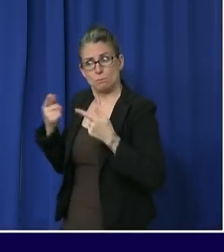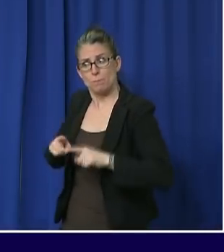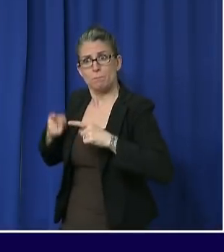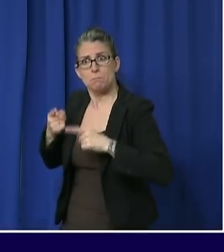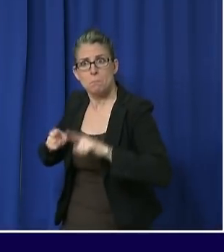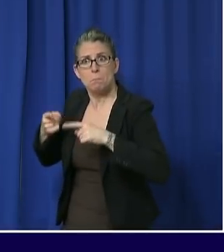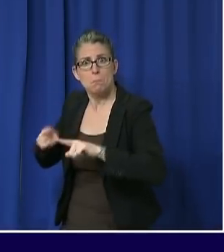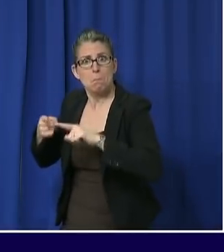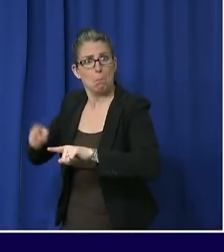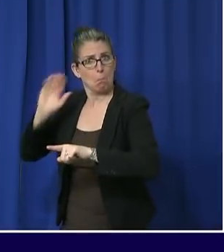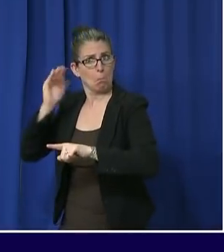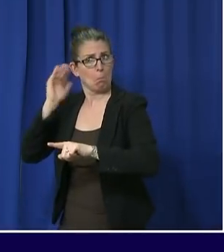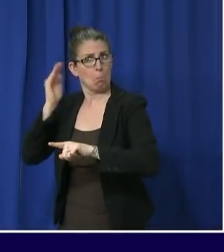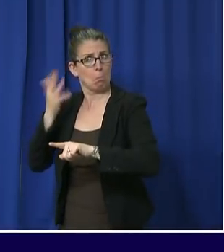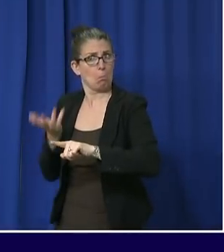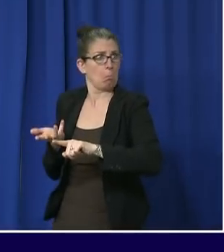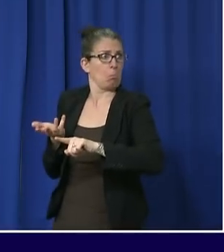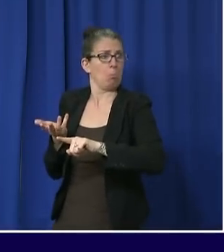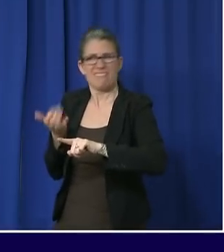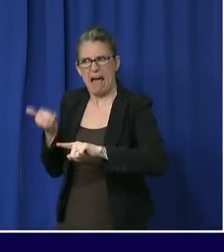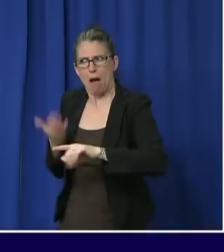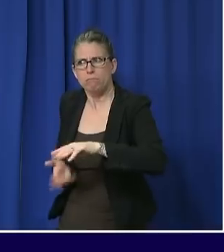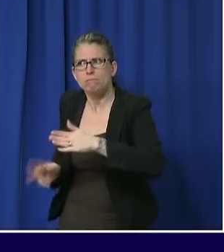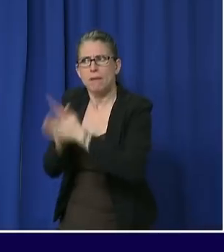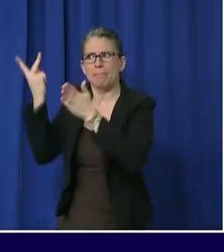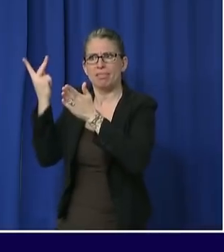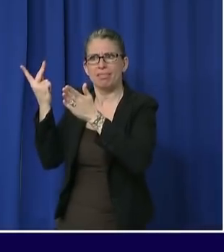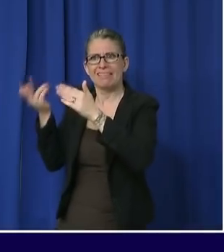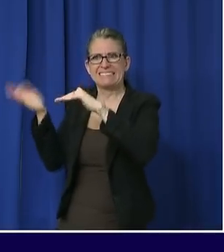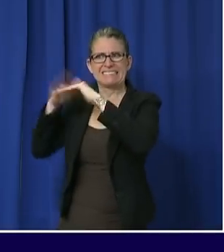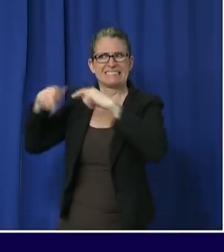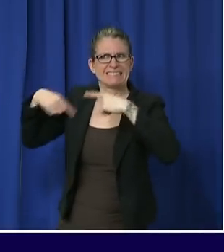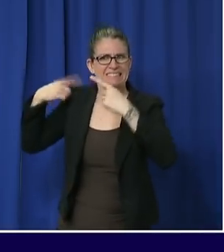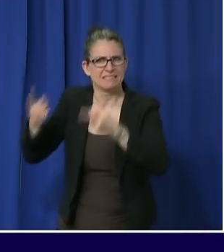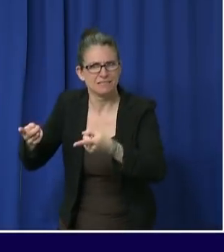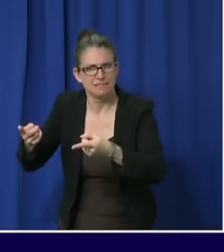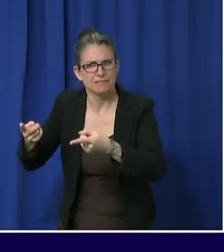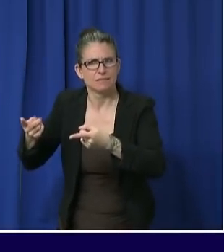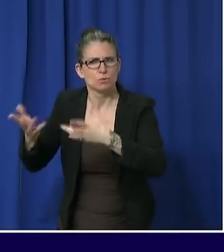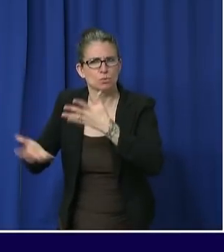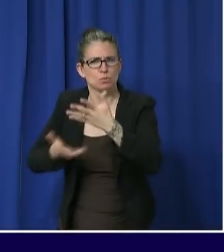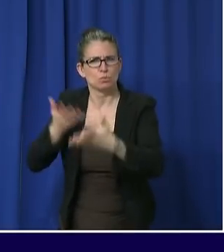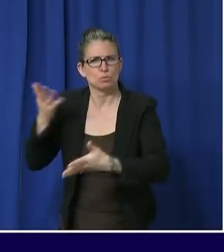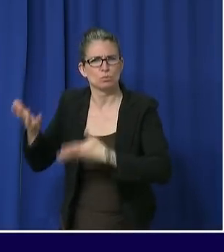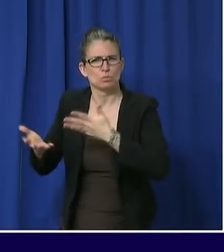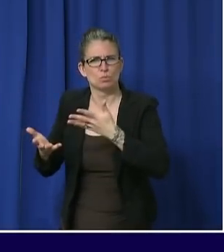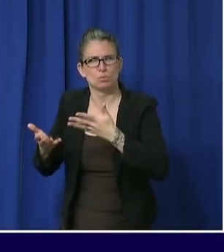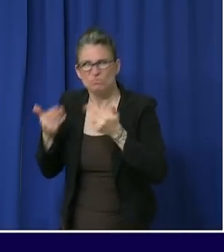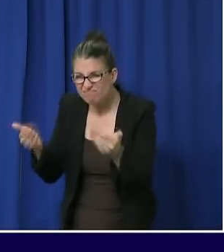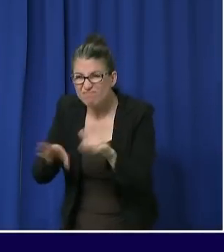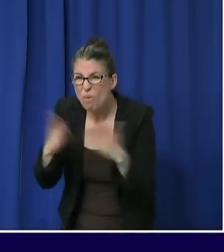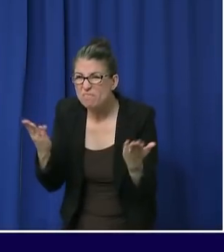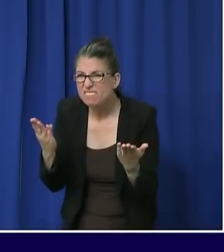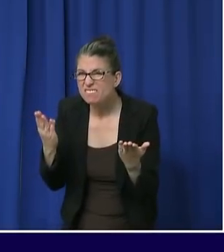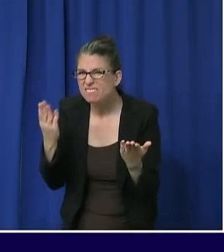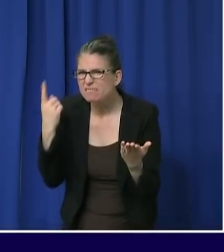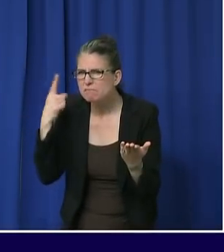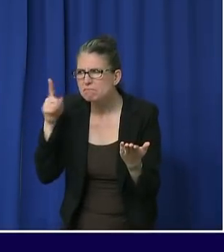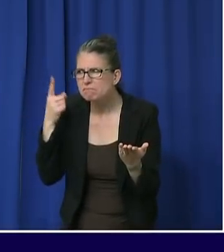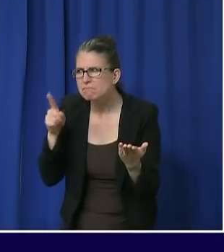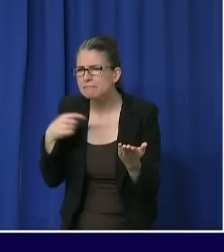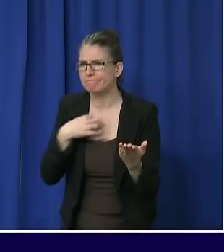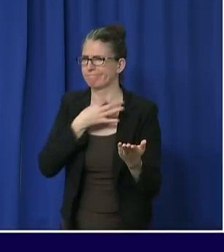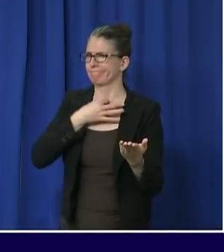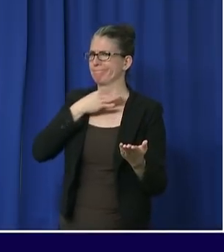double-digit case increases, we're moving to reopen or restart the economy. And that's before the